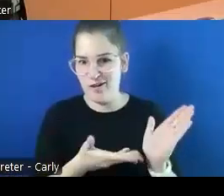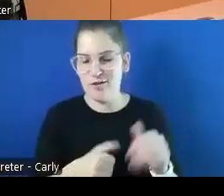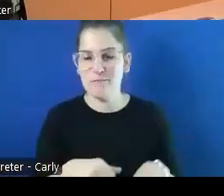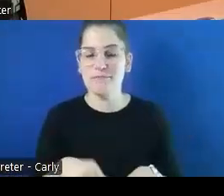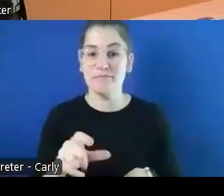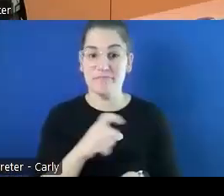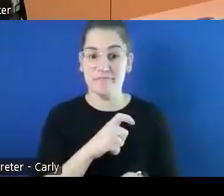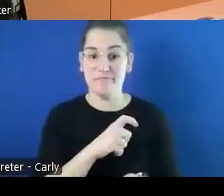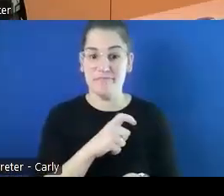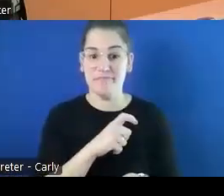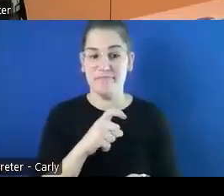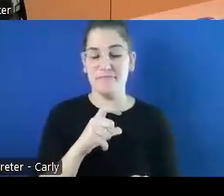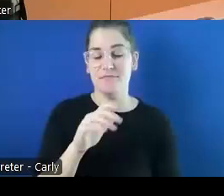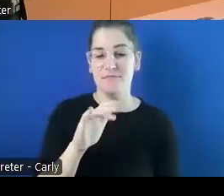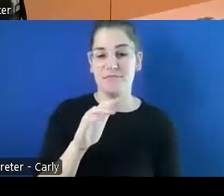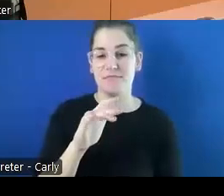police